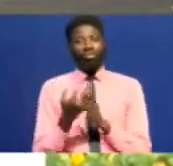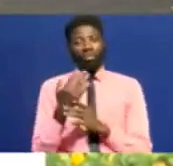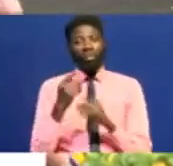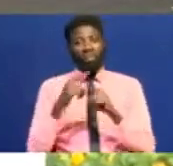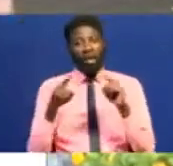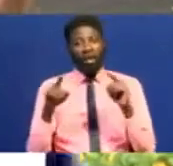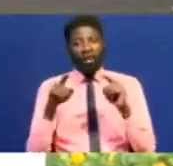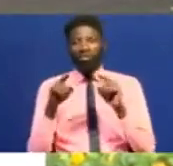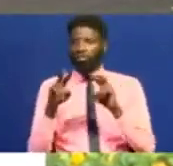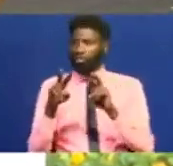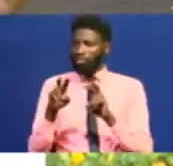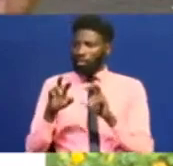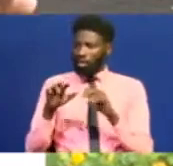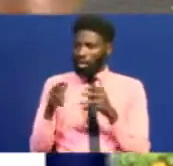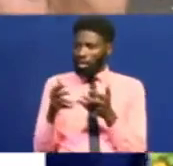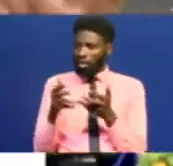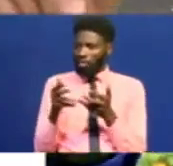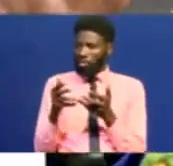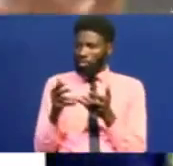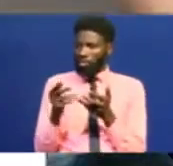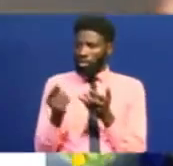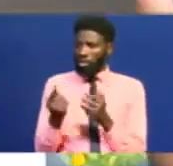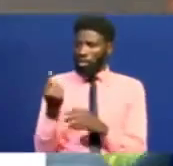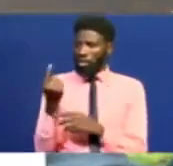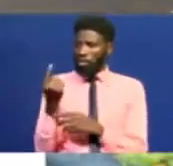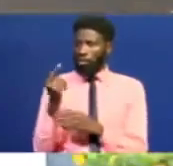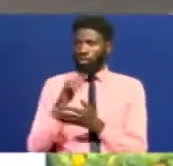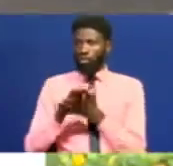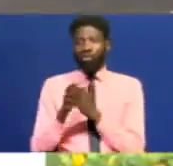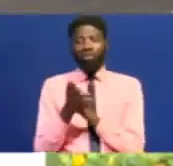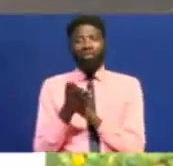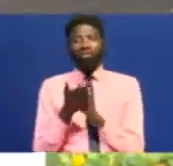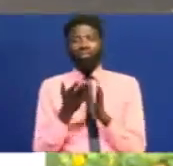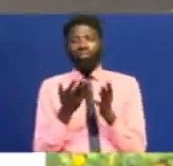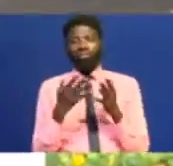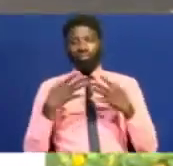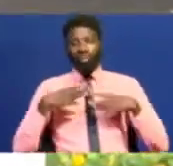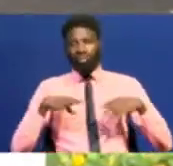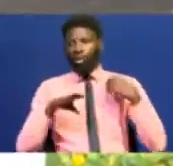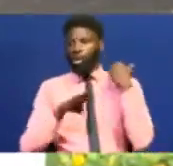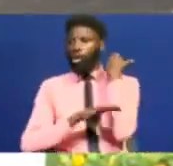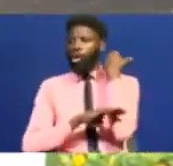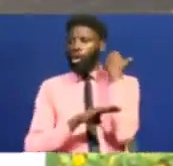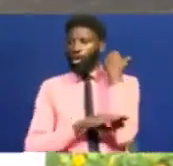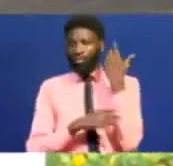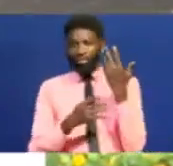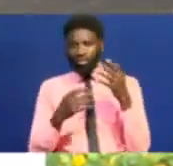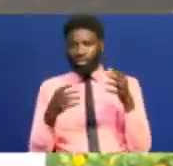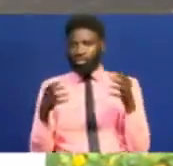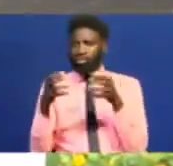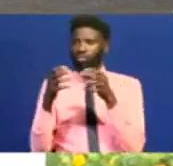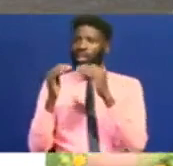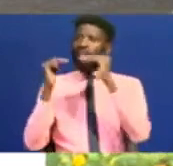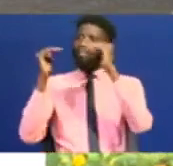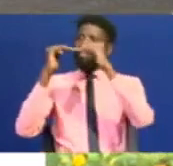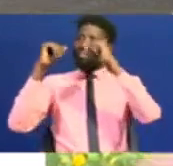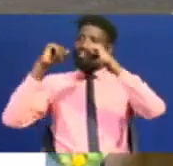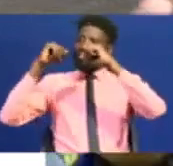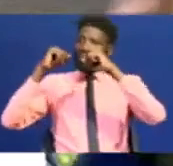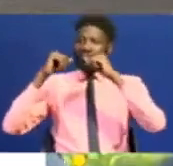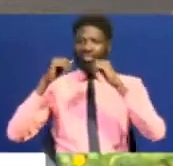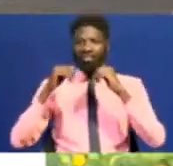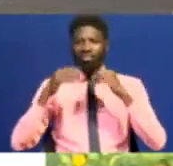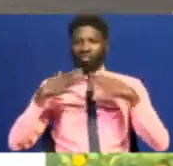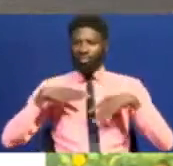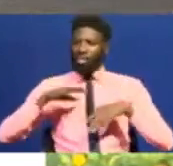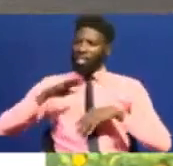how it is growing alone without accommodating the lower, or the, it's growing through some levels like middle class,